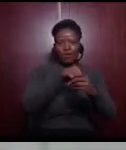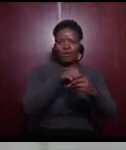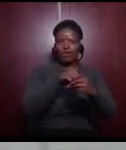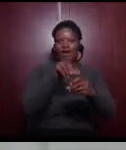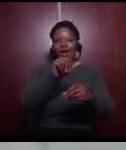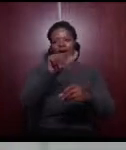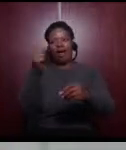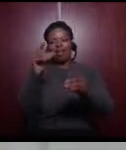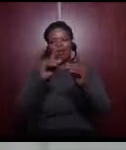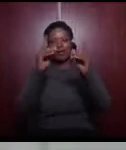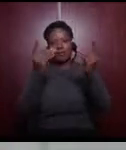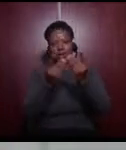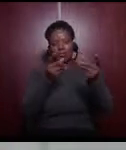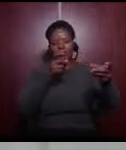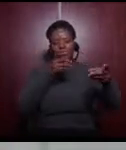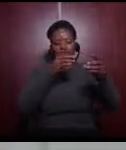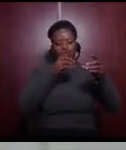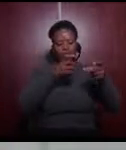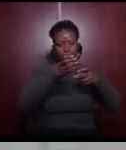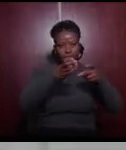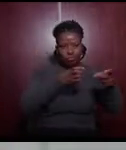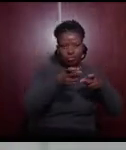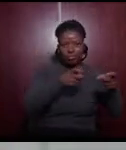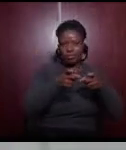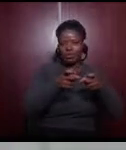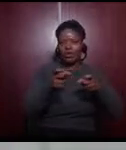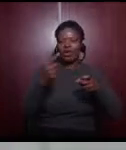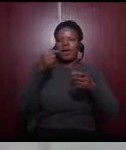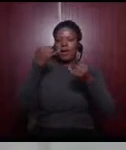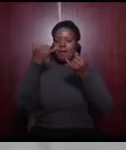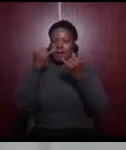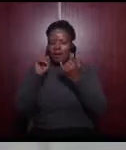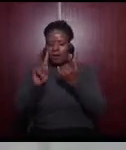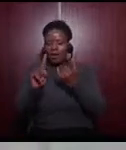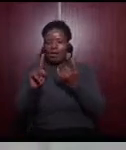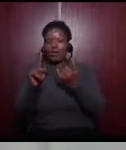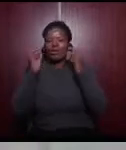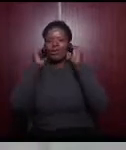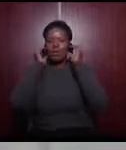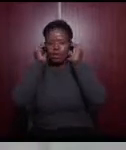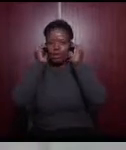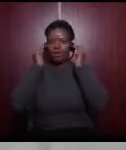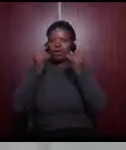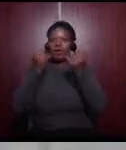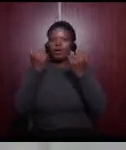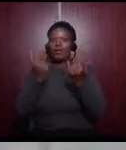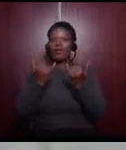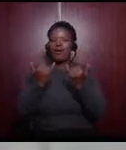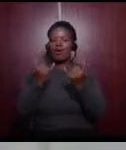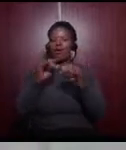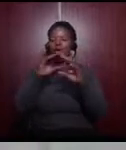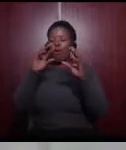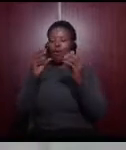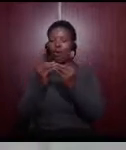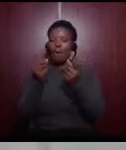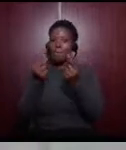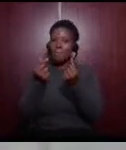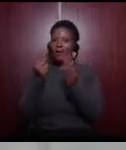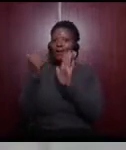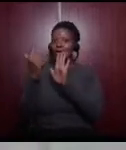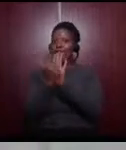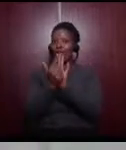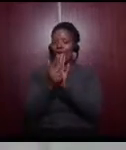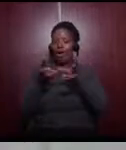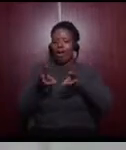So ingakho ke umthetho uyakwazi ukusivumela ukuthi lama funds lawa under i department singakwazi ukuthi siwahlanganise